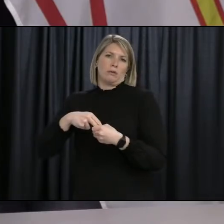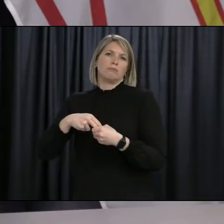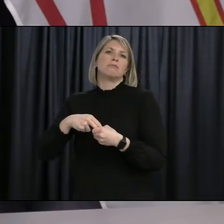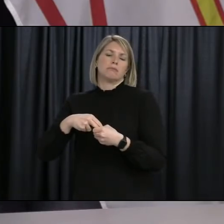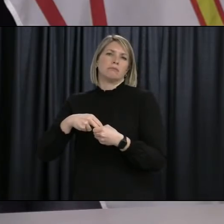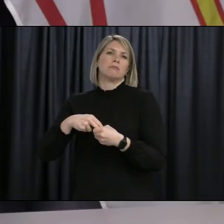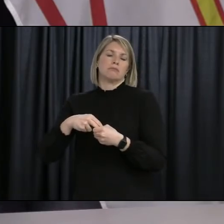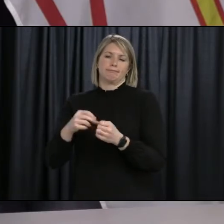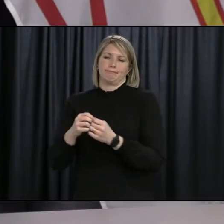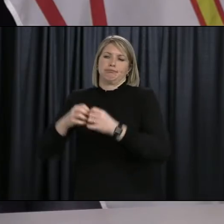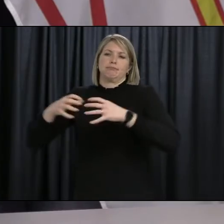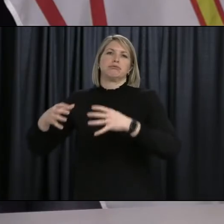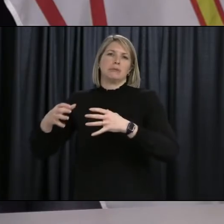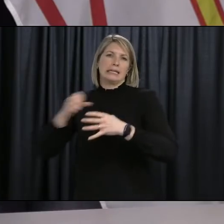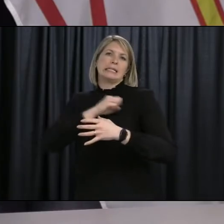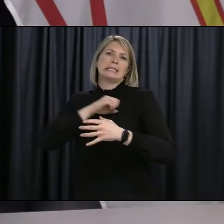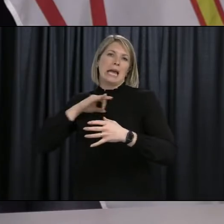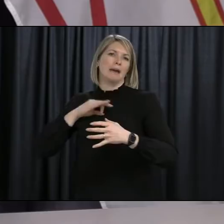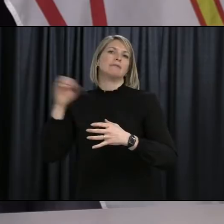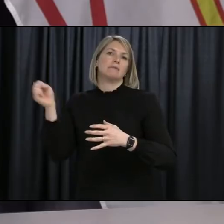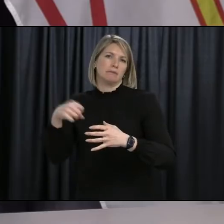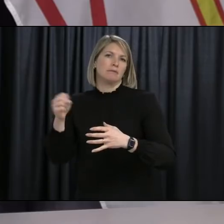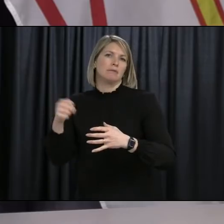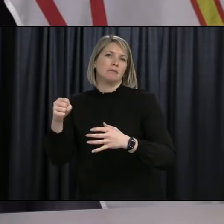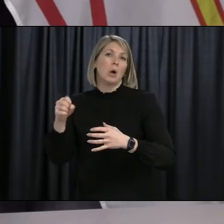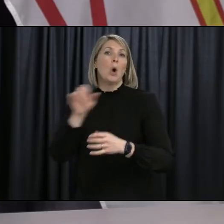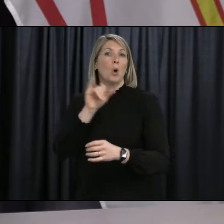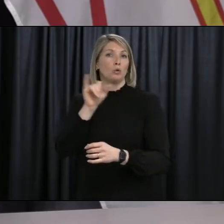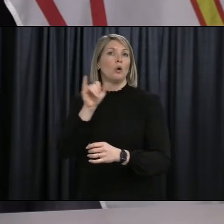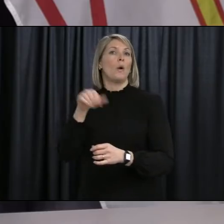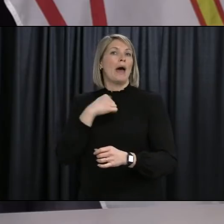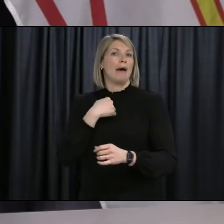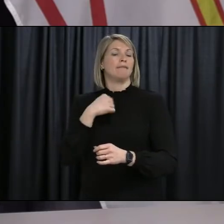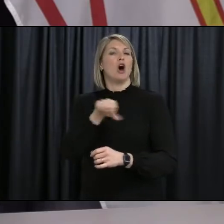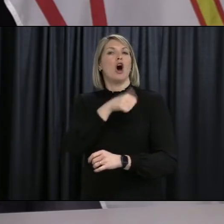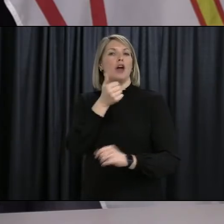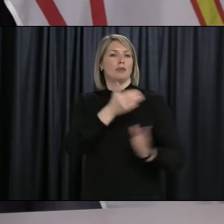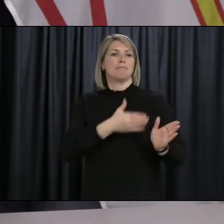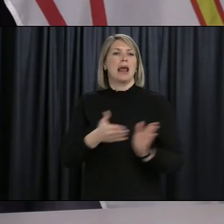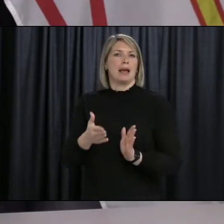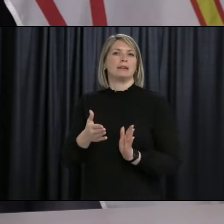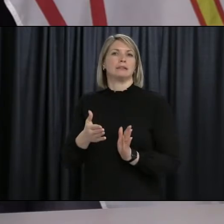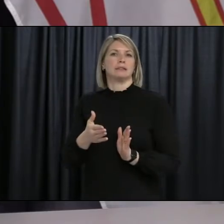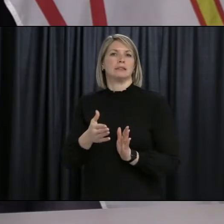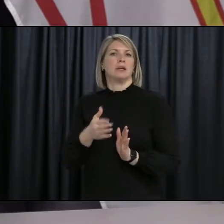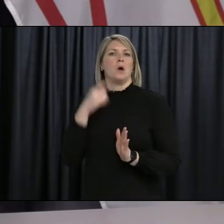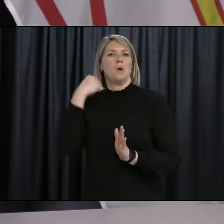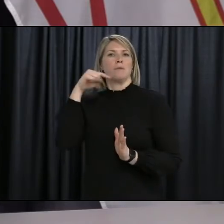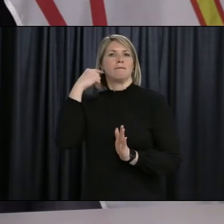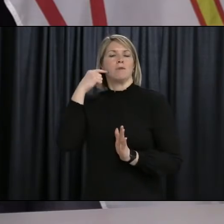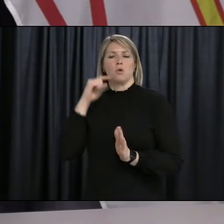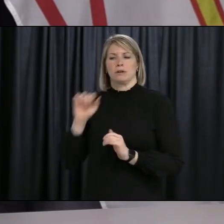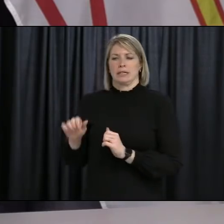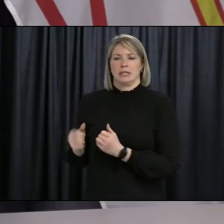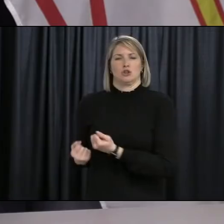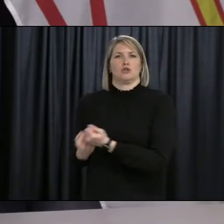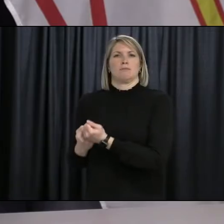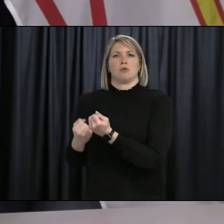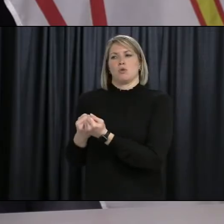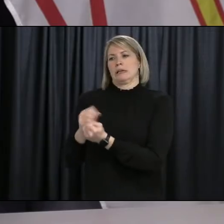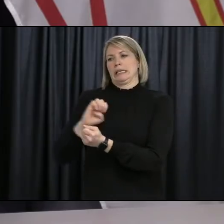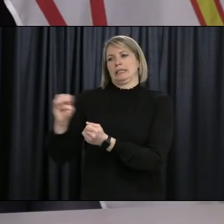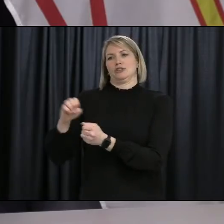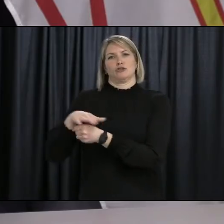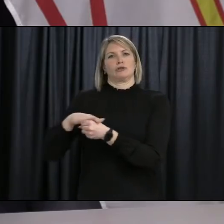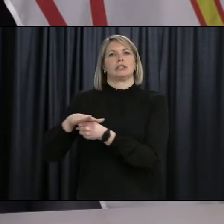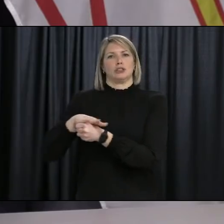have other contingency plans in place that are being put in place at the moment to help support Eastern